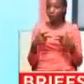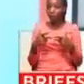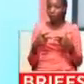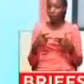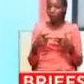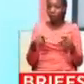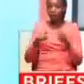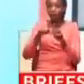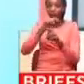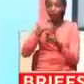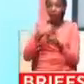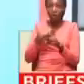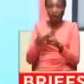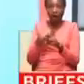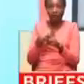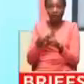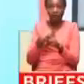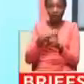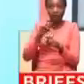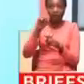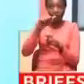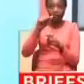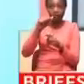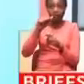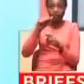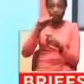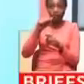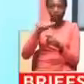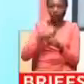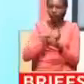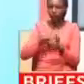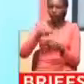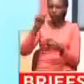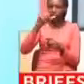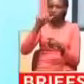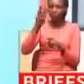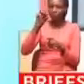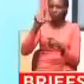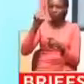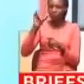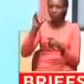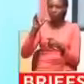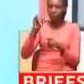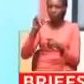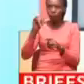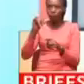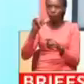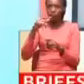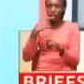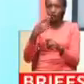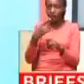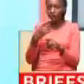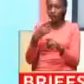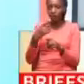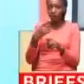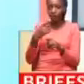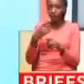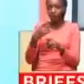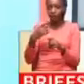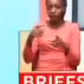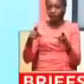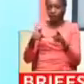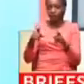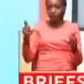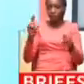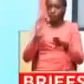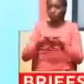We also have Somedo. Shagzoja is saying, so Wizkid, Wizard, you've been my longtime favorite rapper